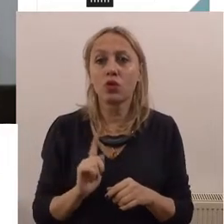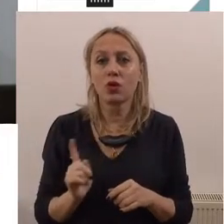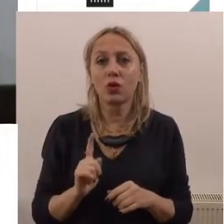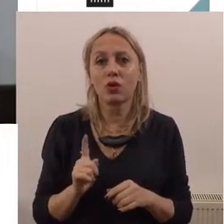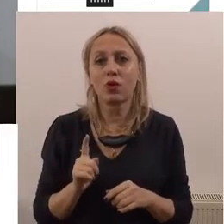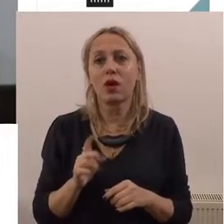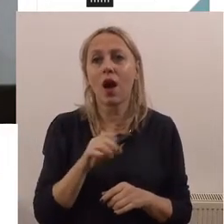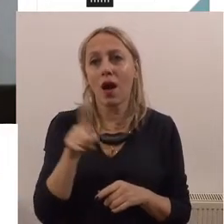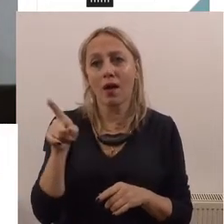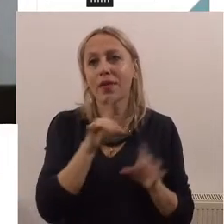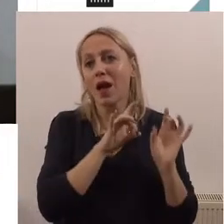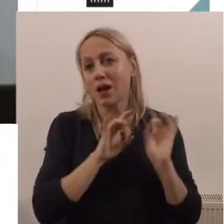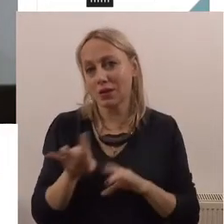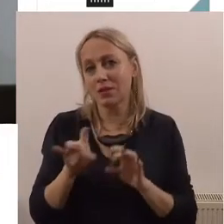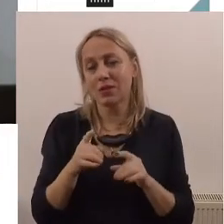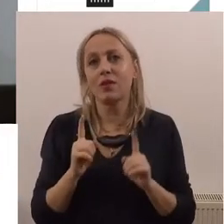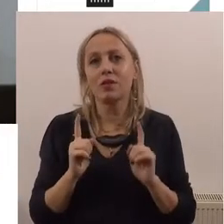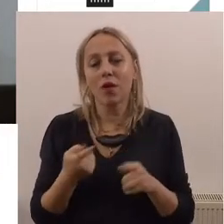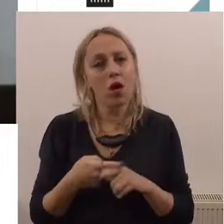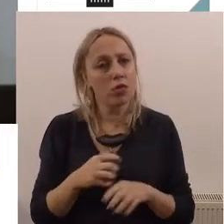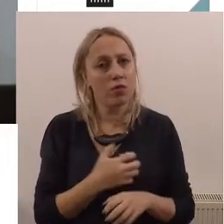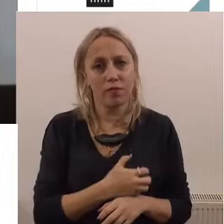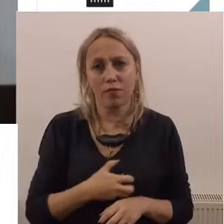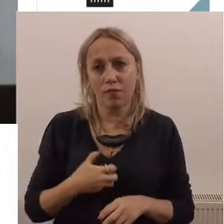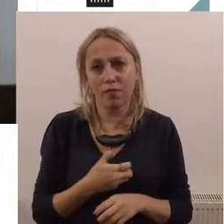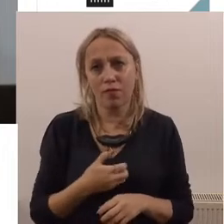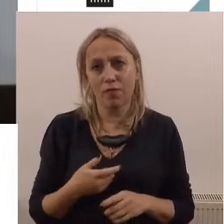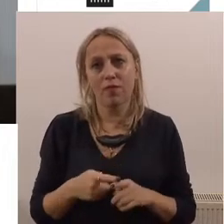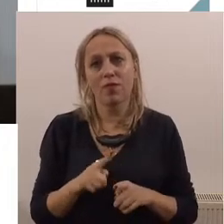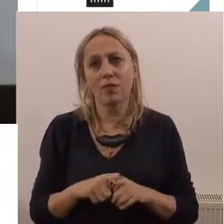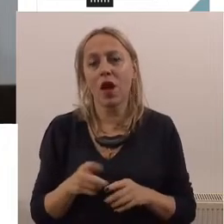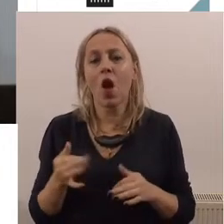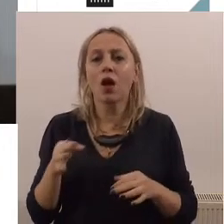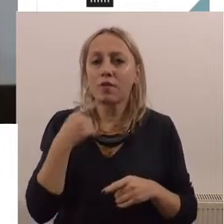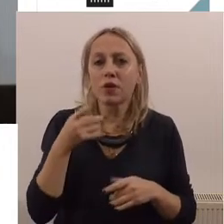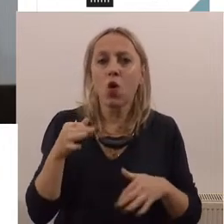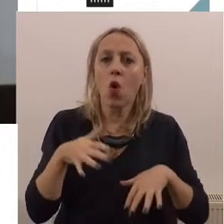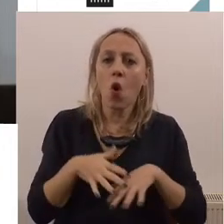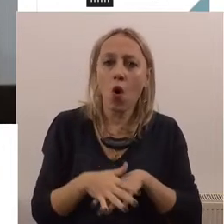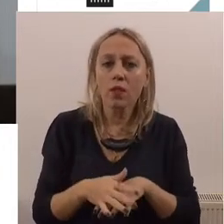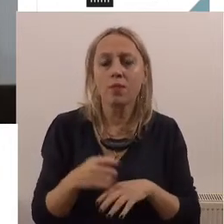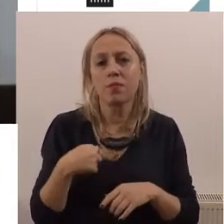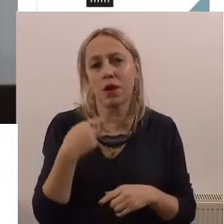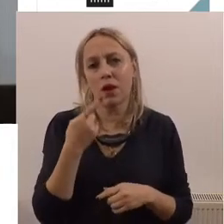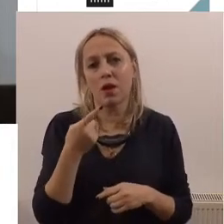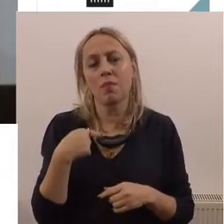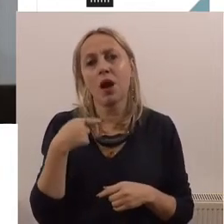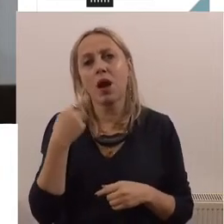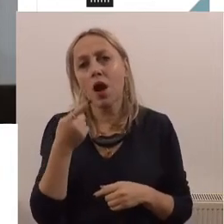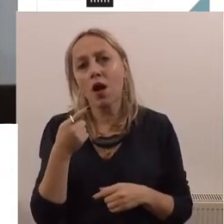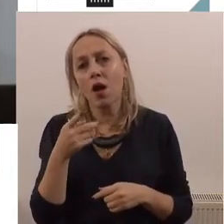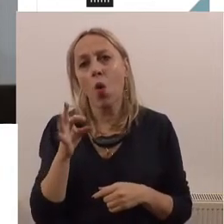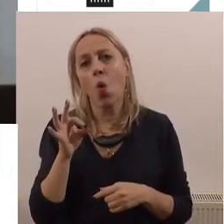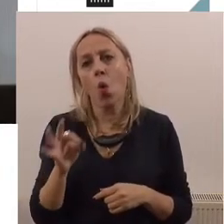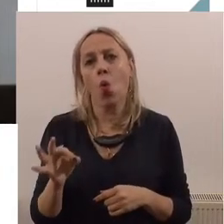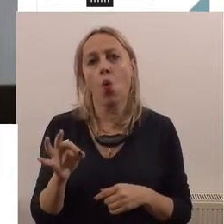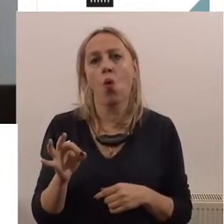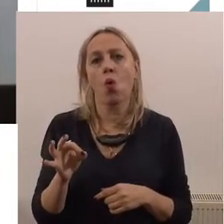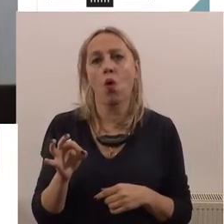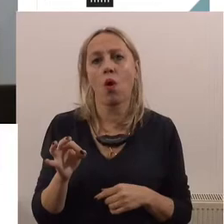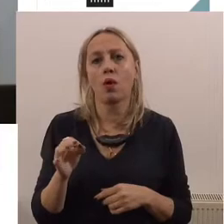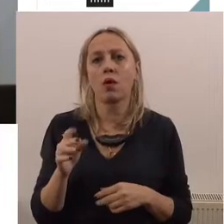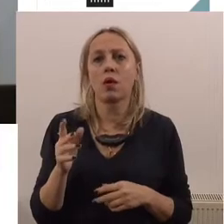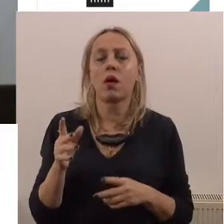realize it was about inclusion, about inclusivity. But what Anna is speaking about is something very important, because when we talk about inclusivity,